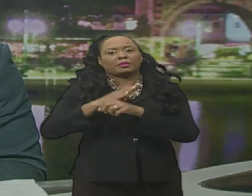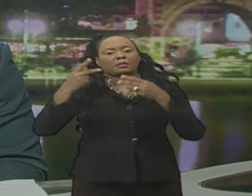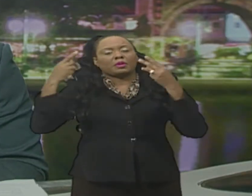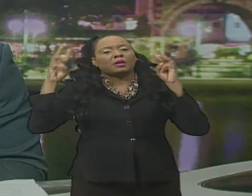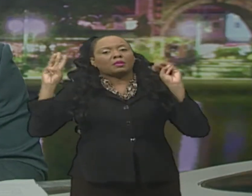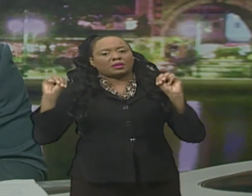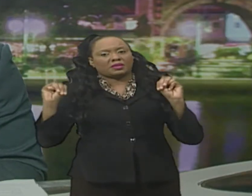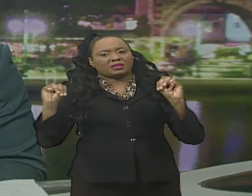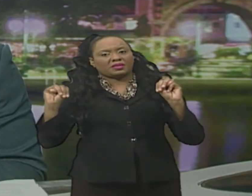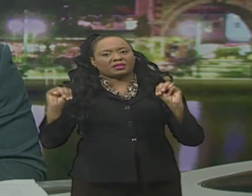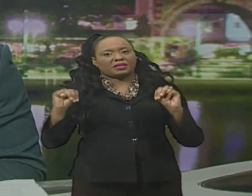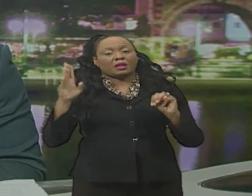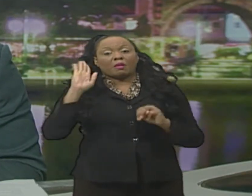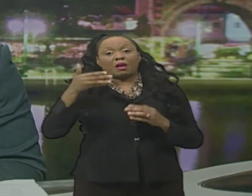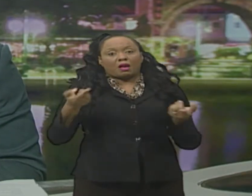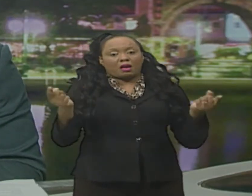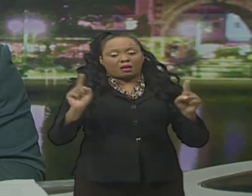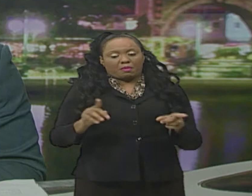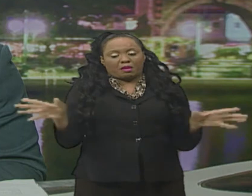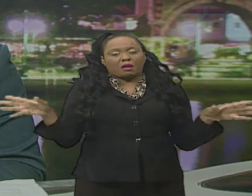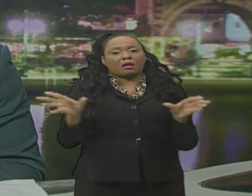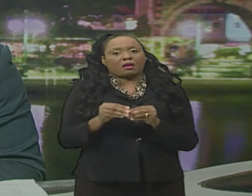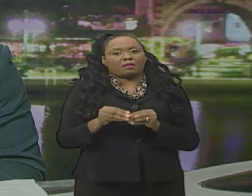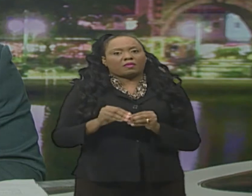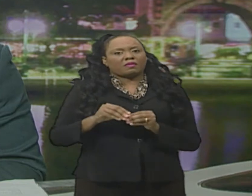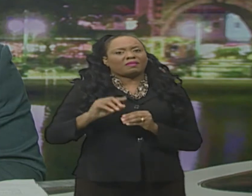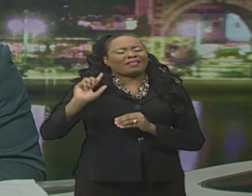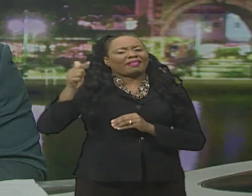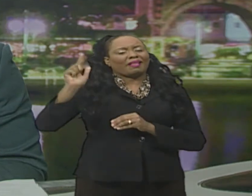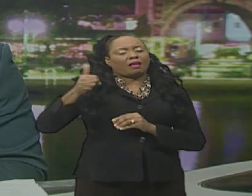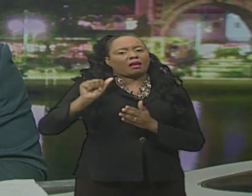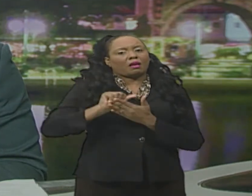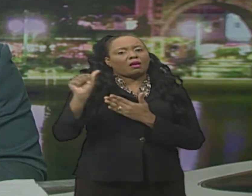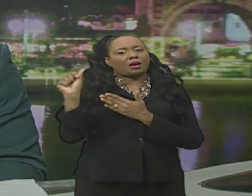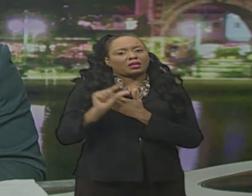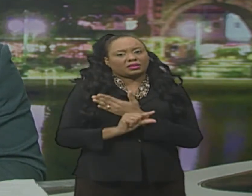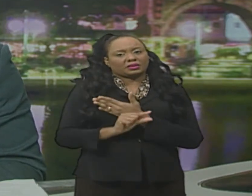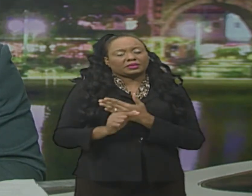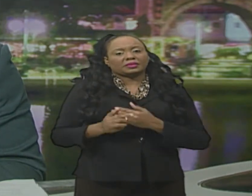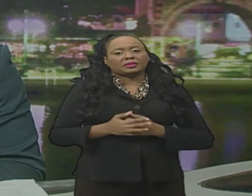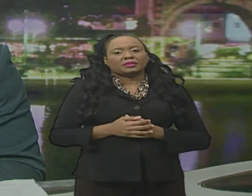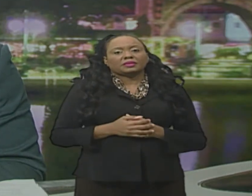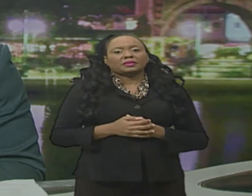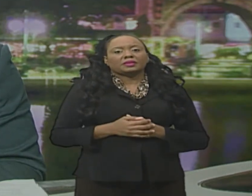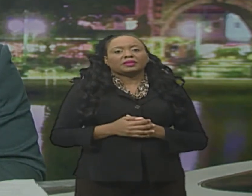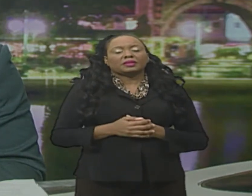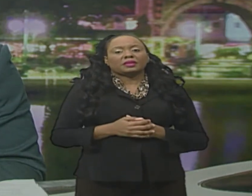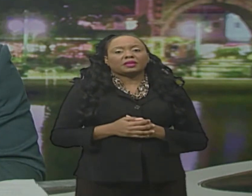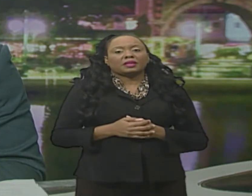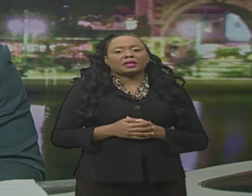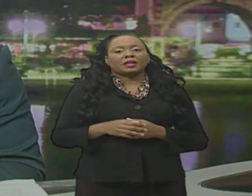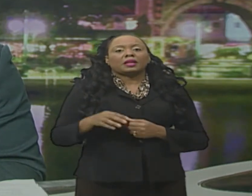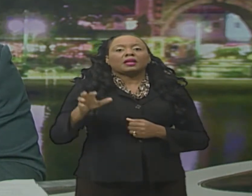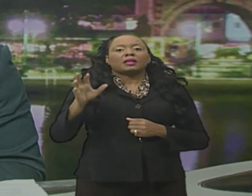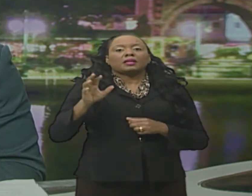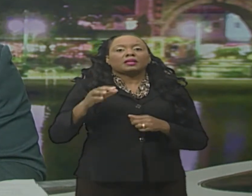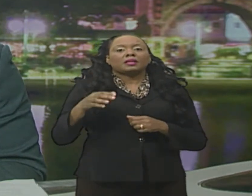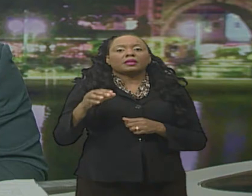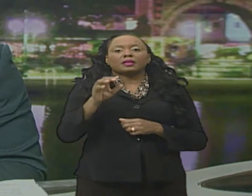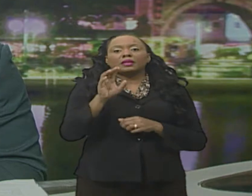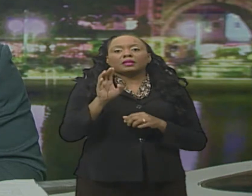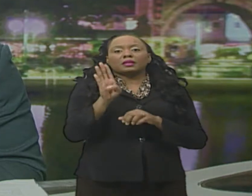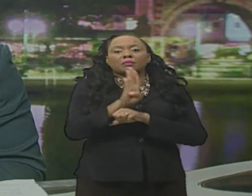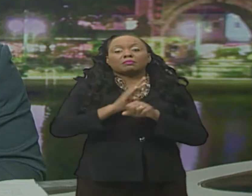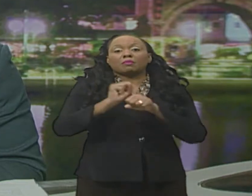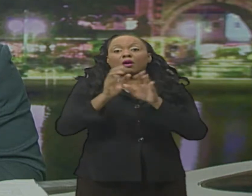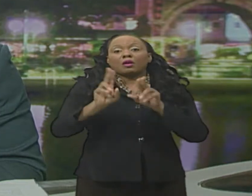issues. That will be during the union's annual conference later this month. The disclosure from General Secretary of the Barbados Workers' Union, Tony Moore,